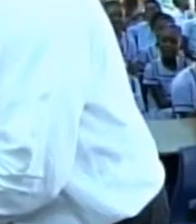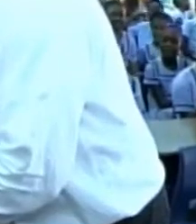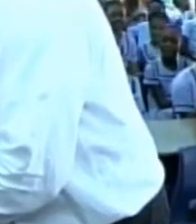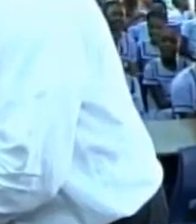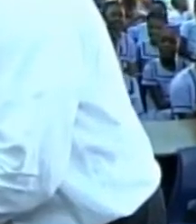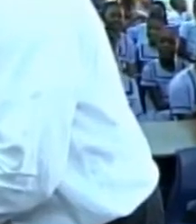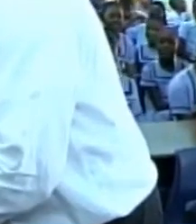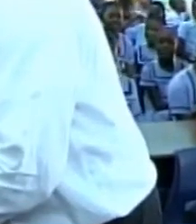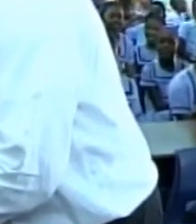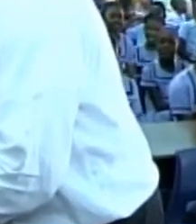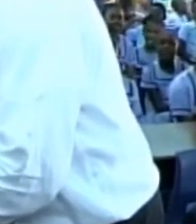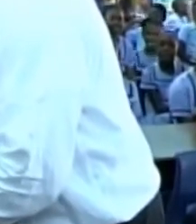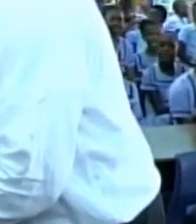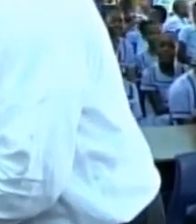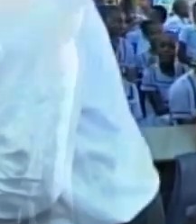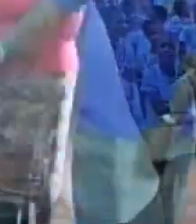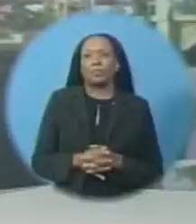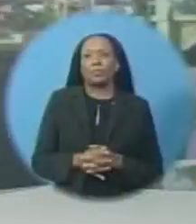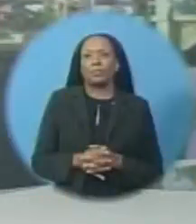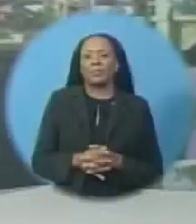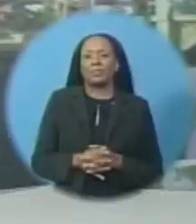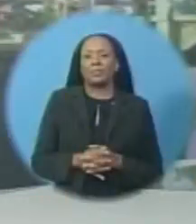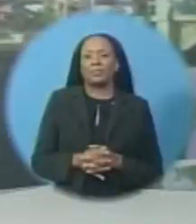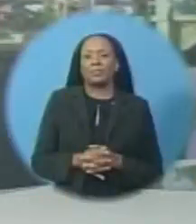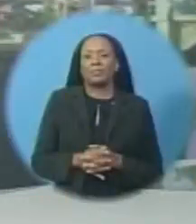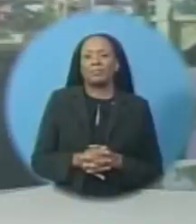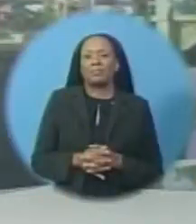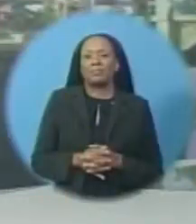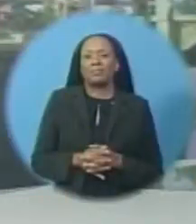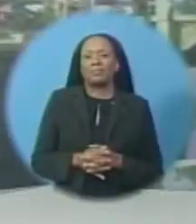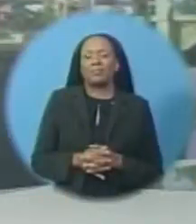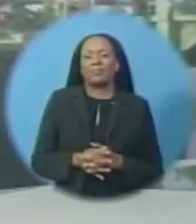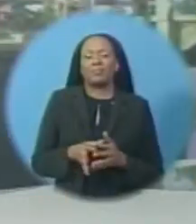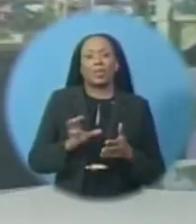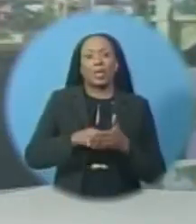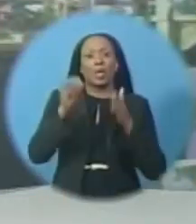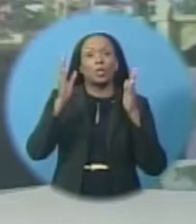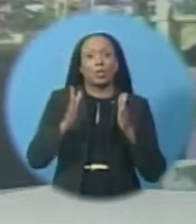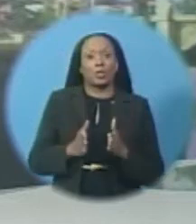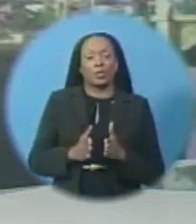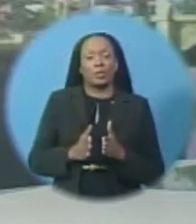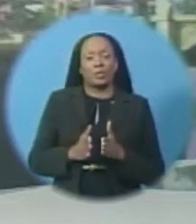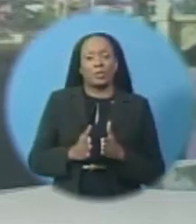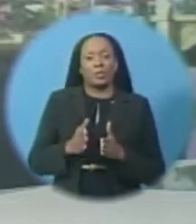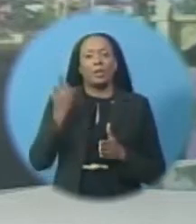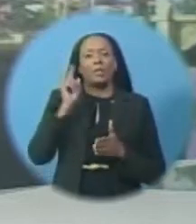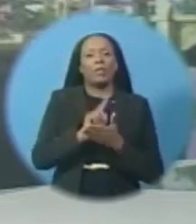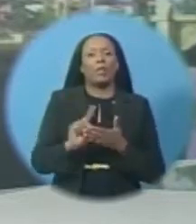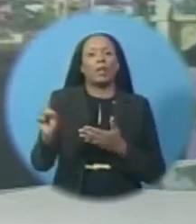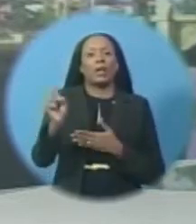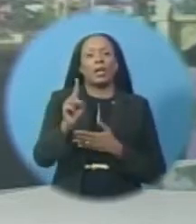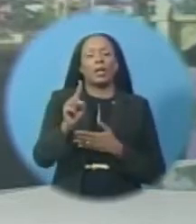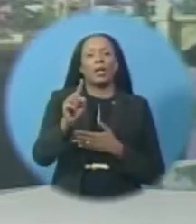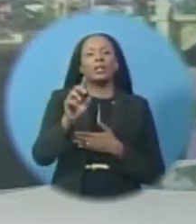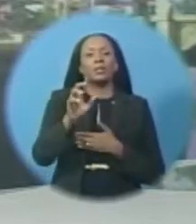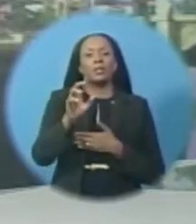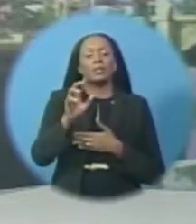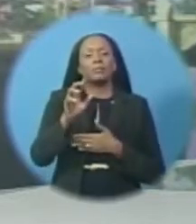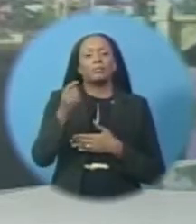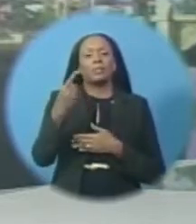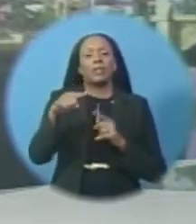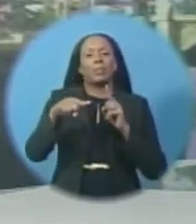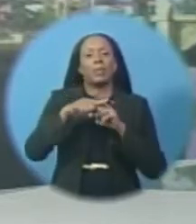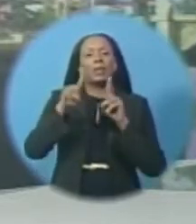St. James South Constituency Council. Students sitting the common entrance examination in the St. Michael